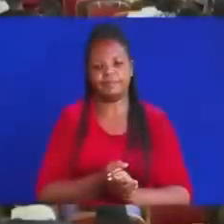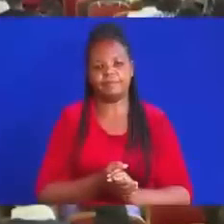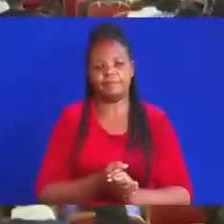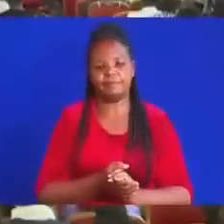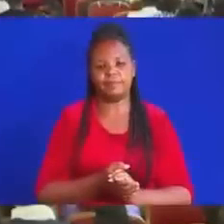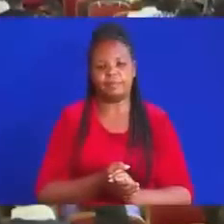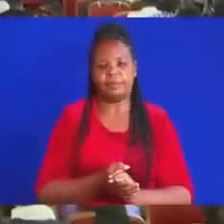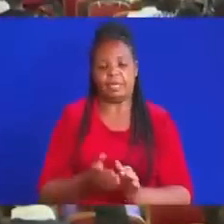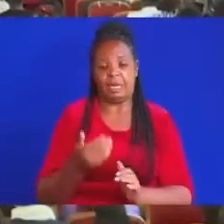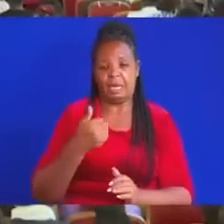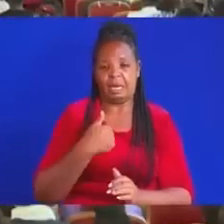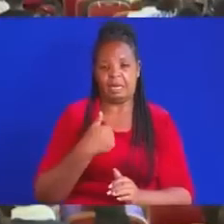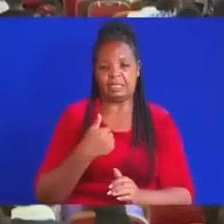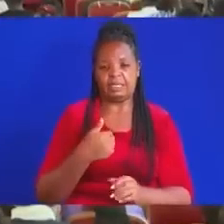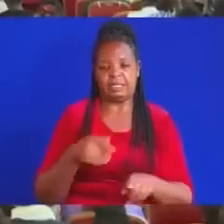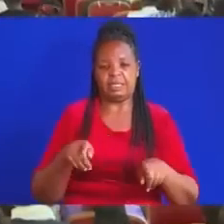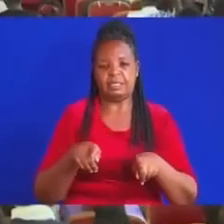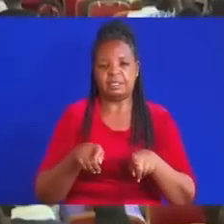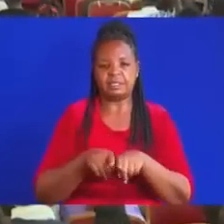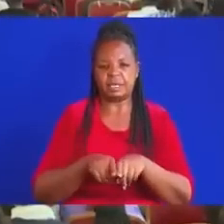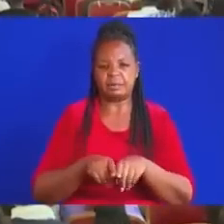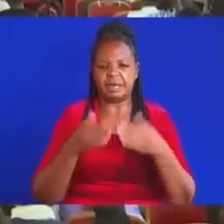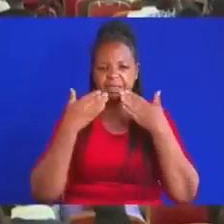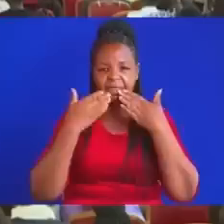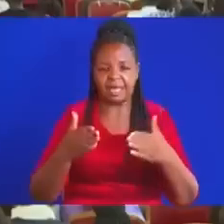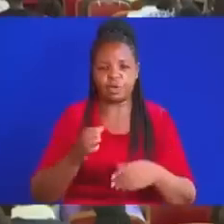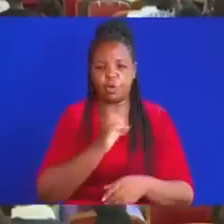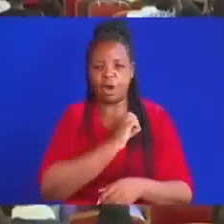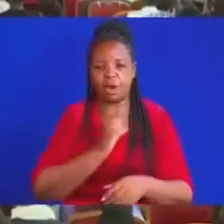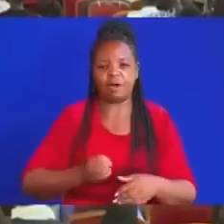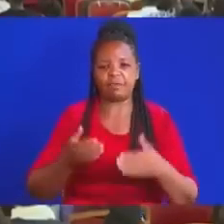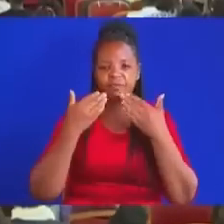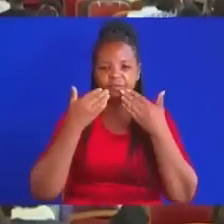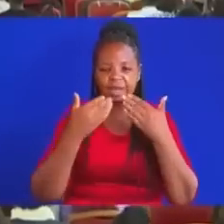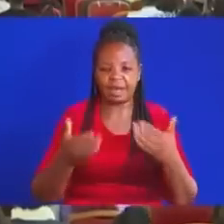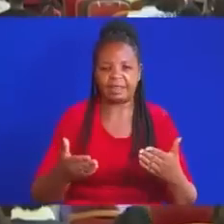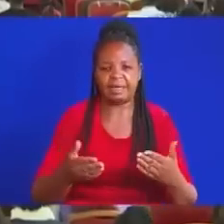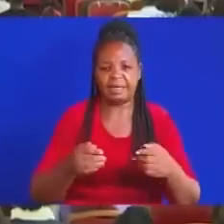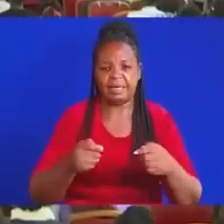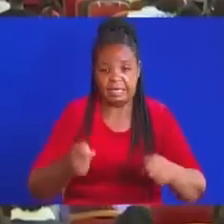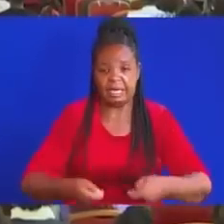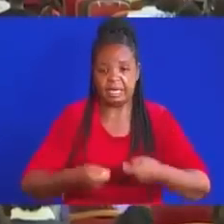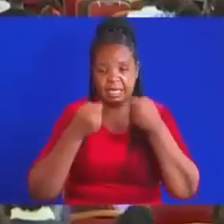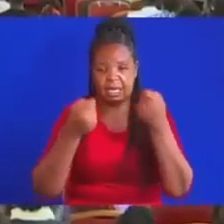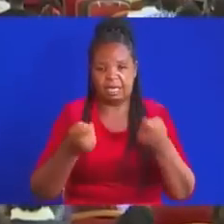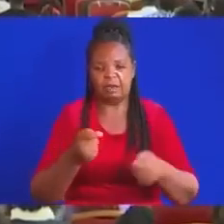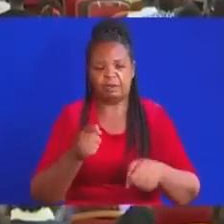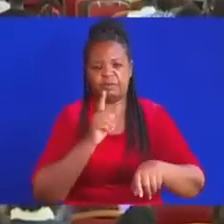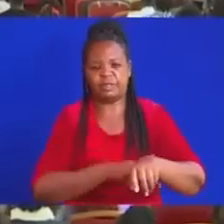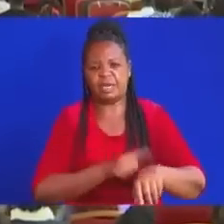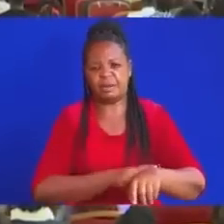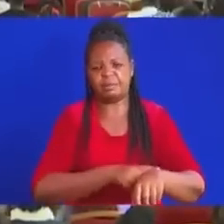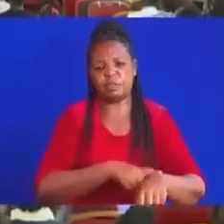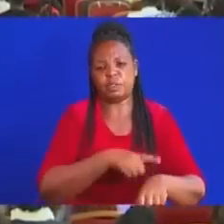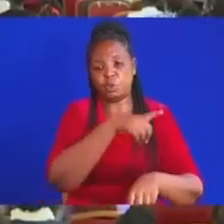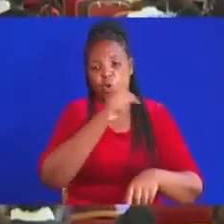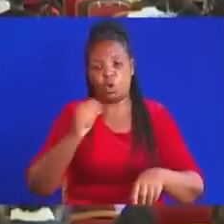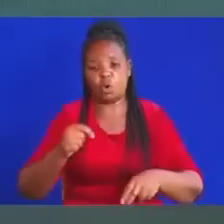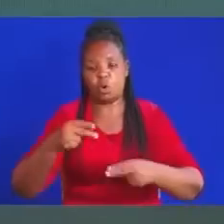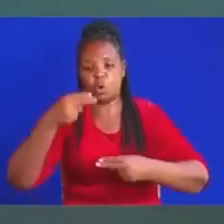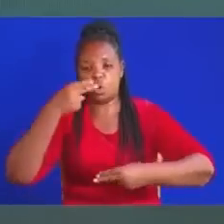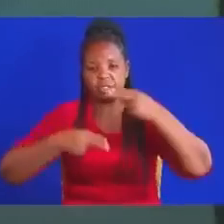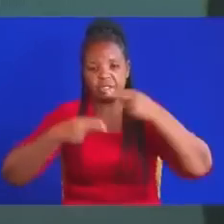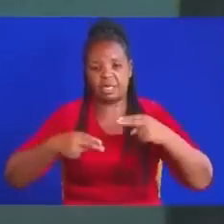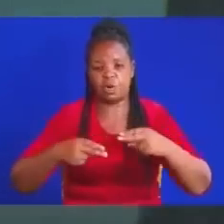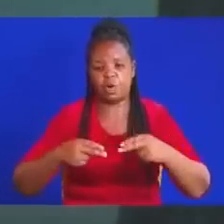without further ado, because he's speaking twice today and we need to give him time to go home, to go to the hotel and rest. Home.